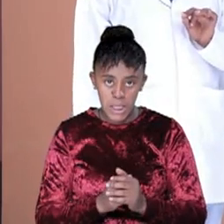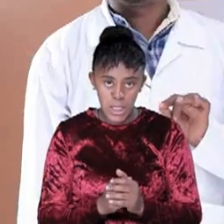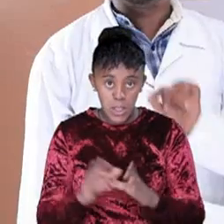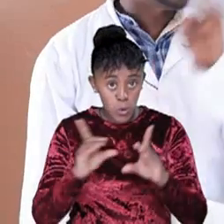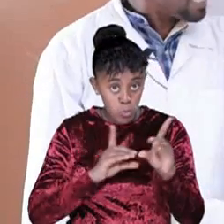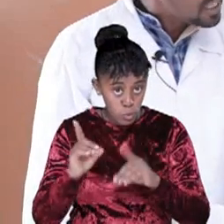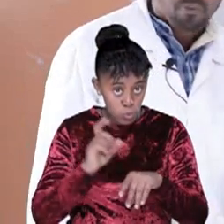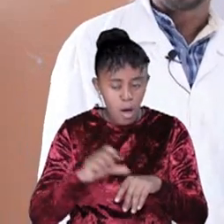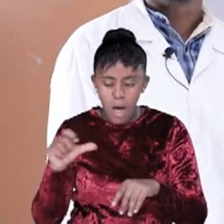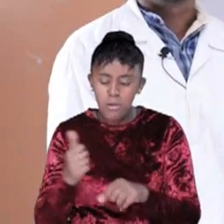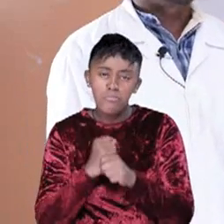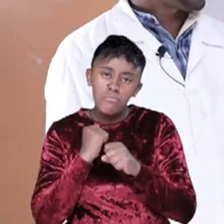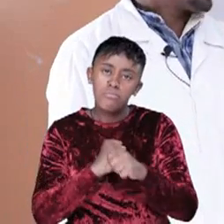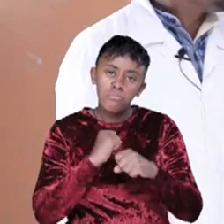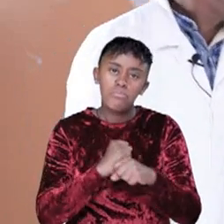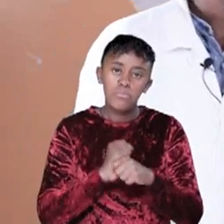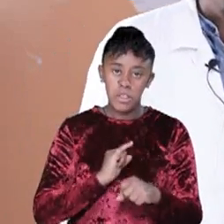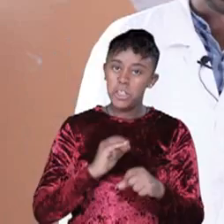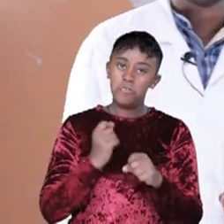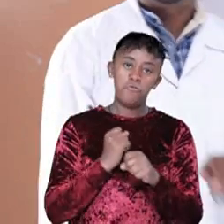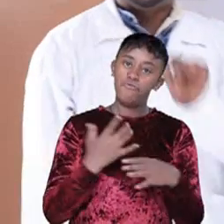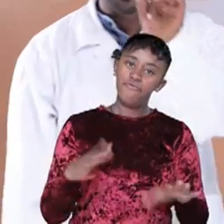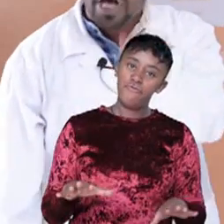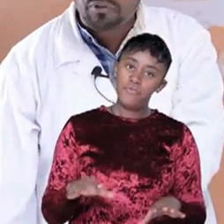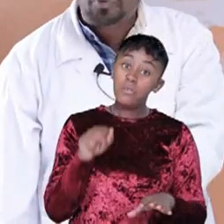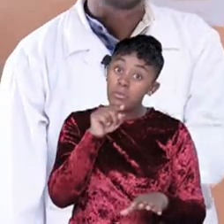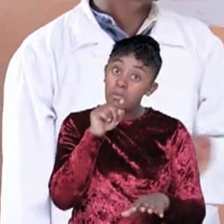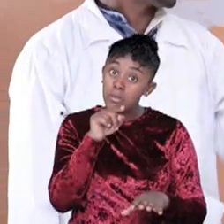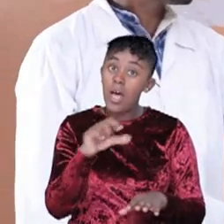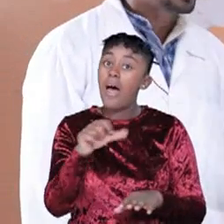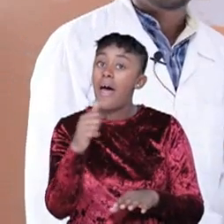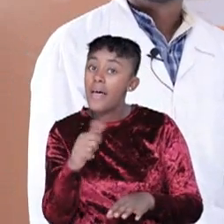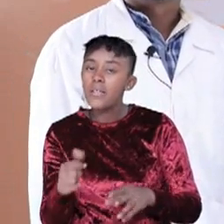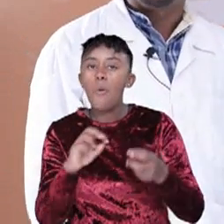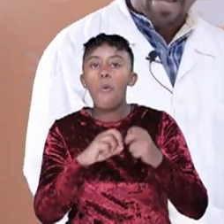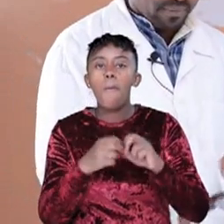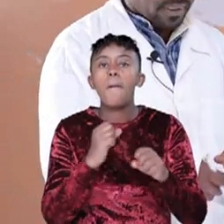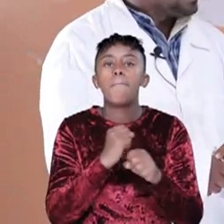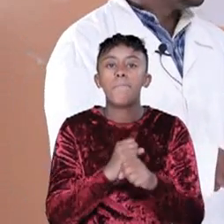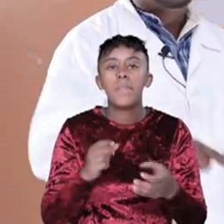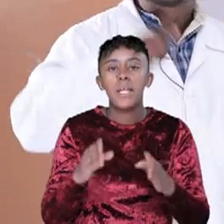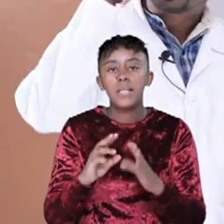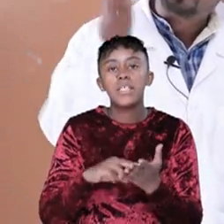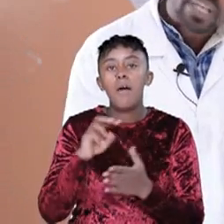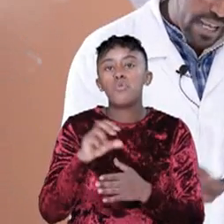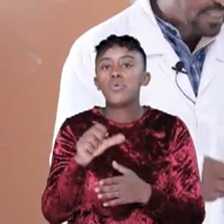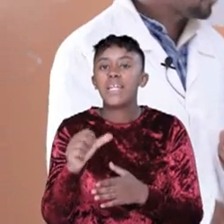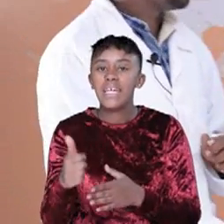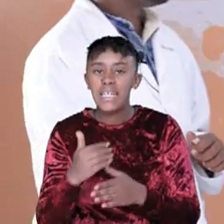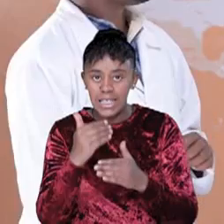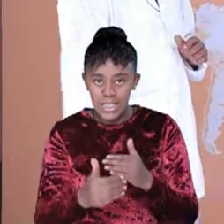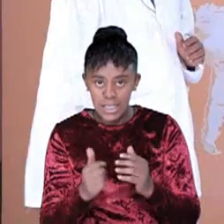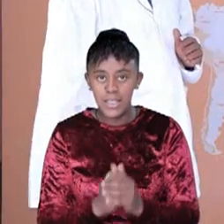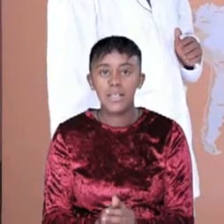book. Do the other problem. I do one for you. You should have to do the other problems. Let us jump to the